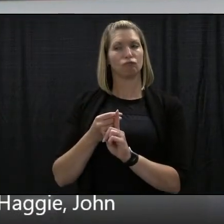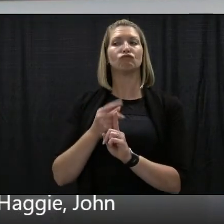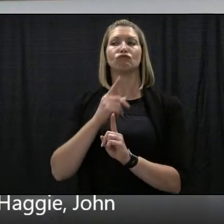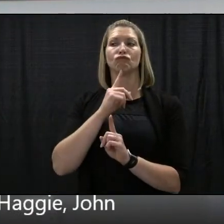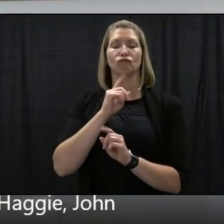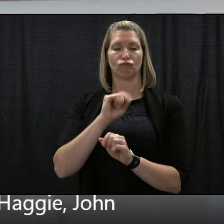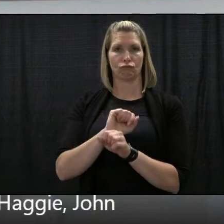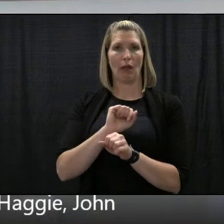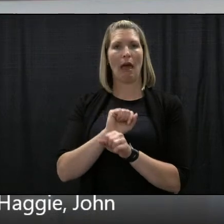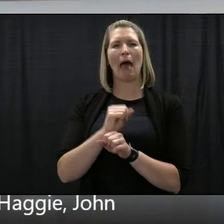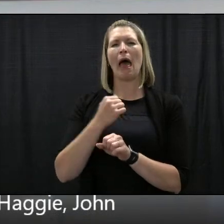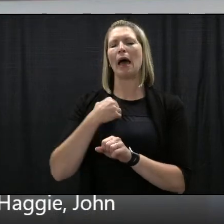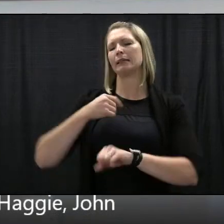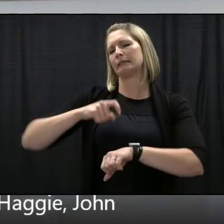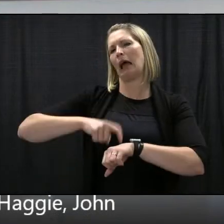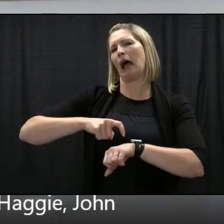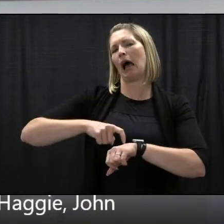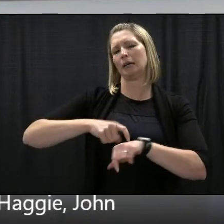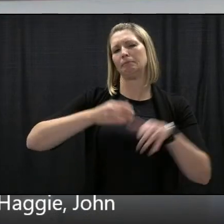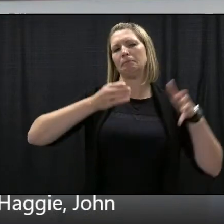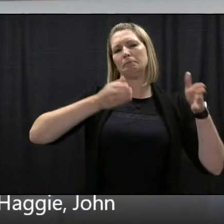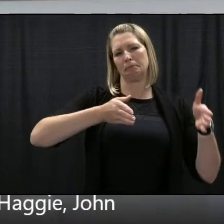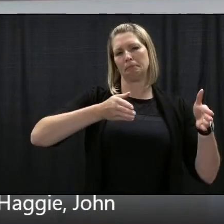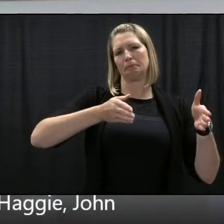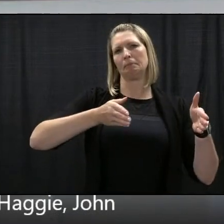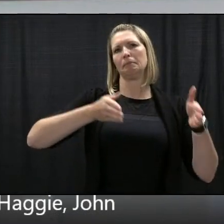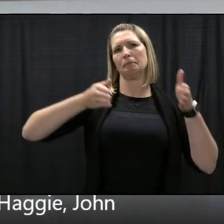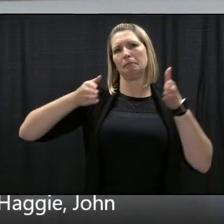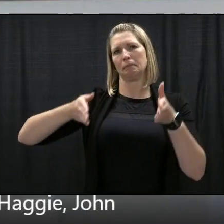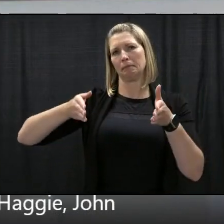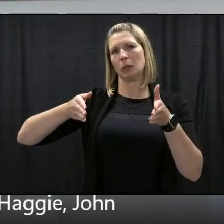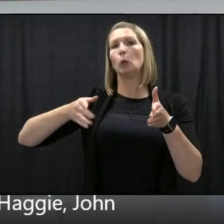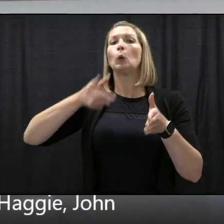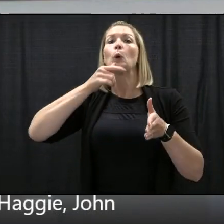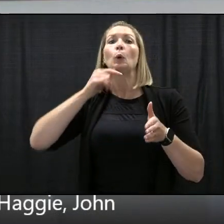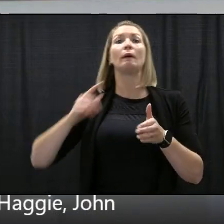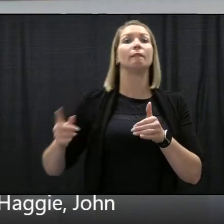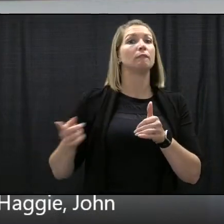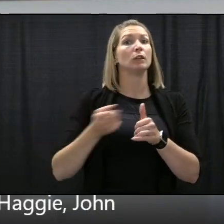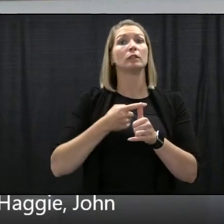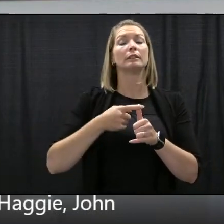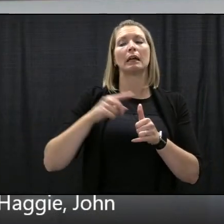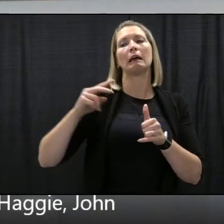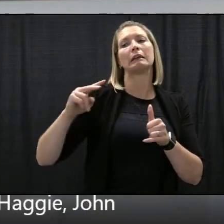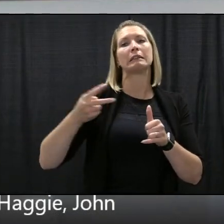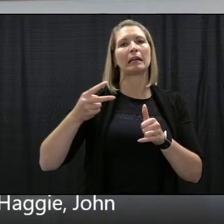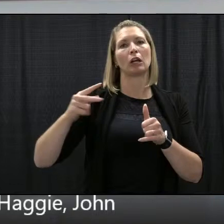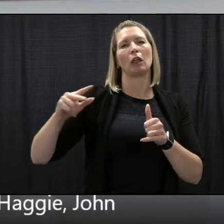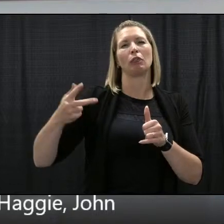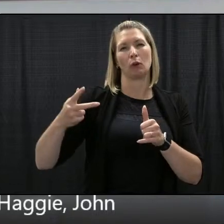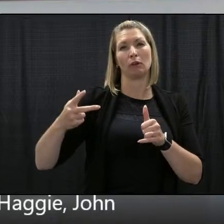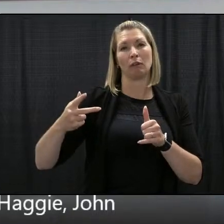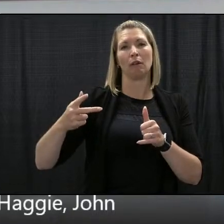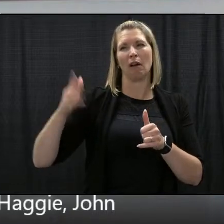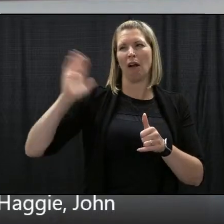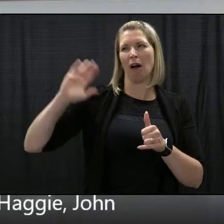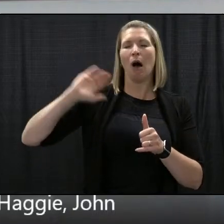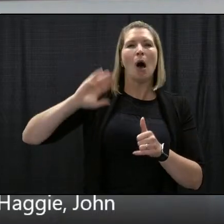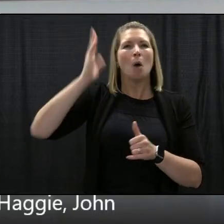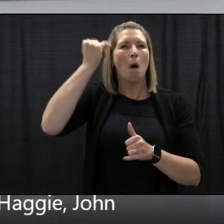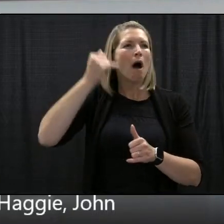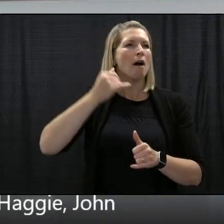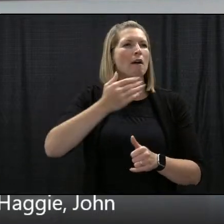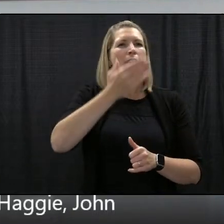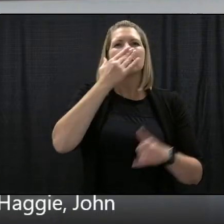we did it on a priority basis. That lasted for some weeks. And then when